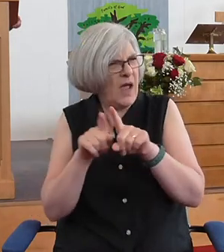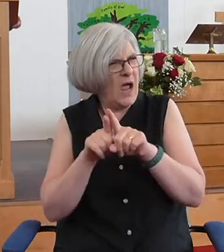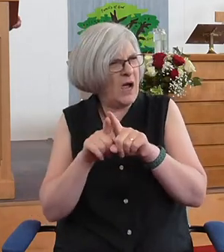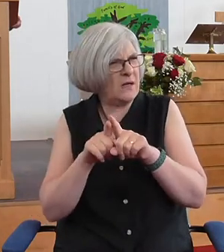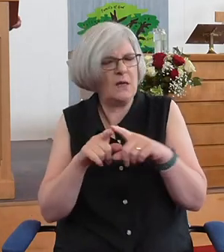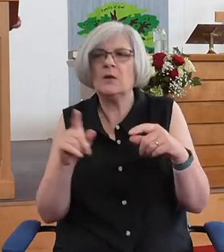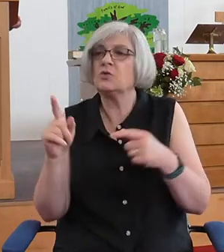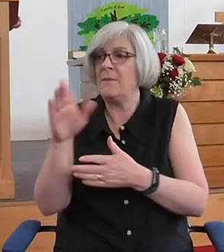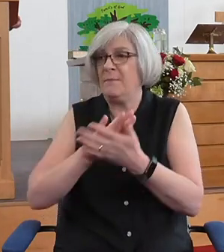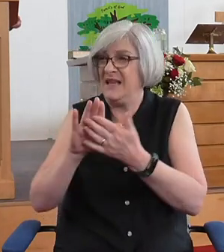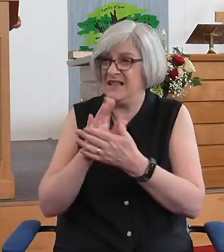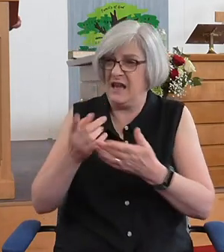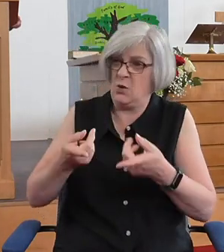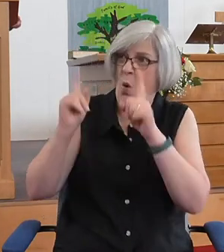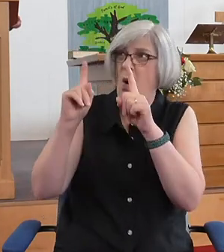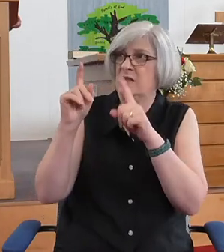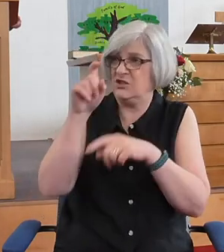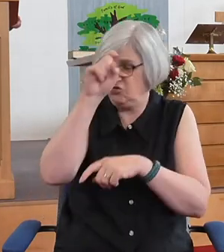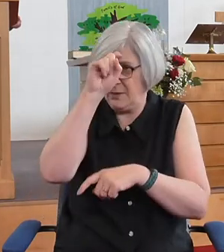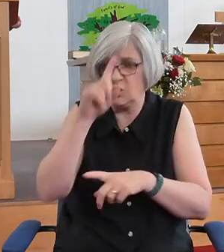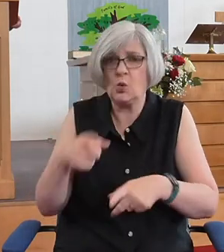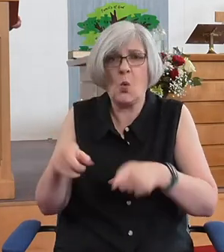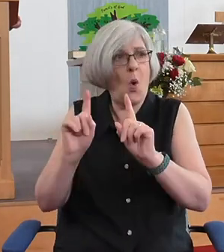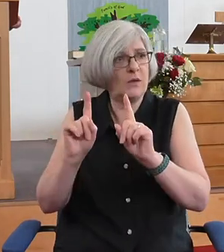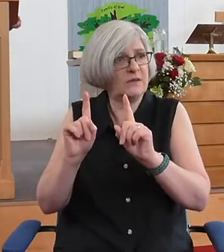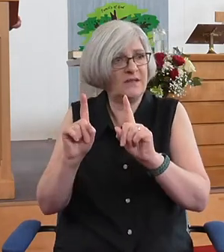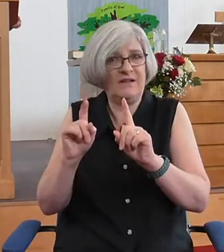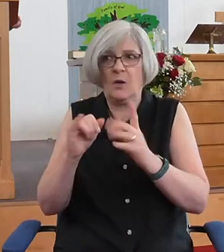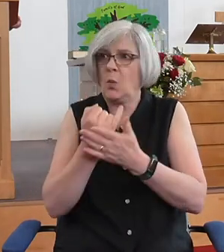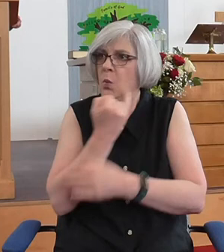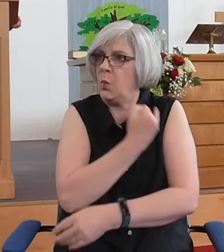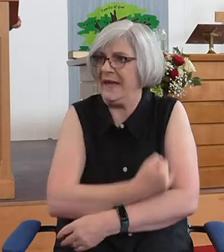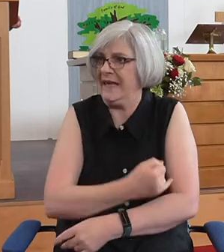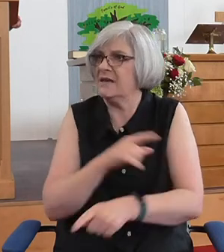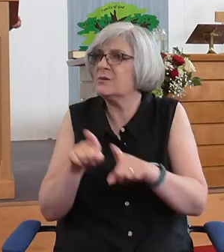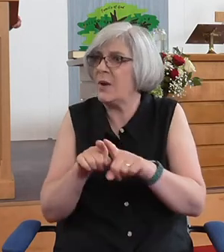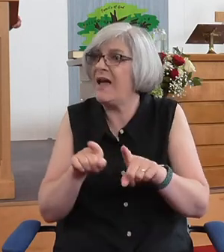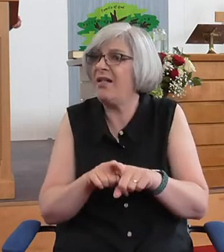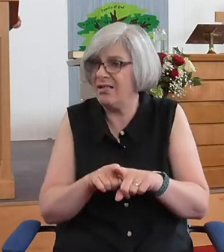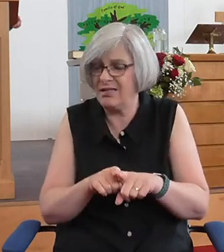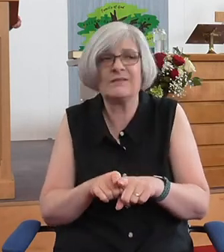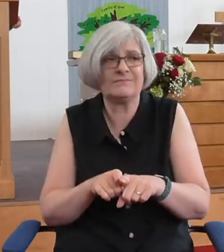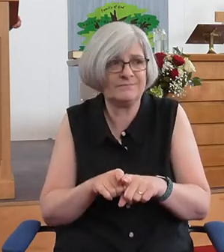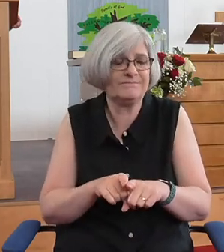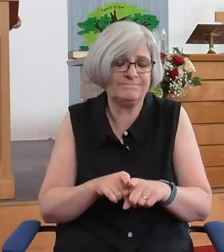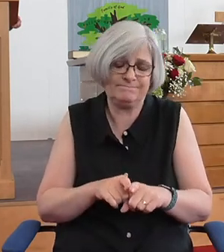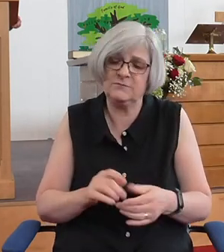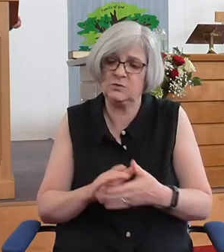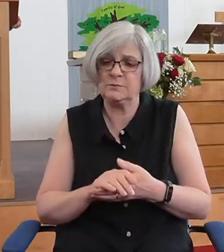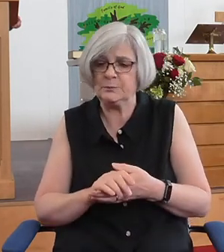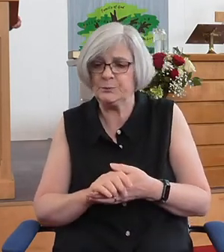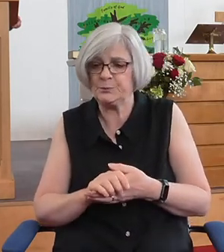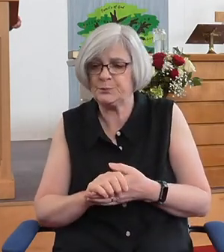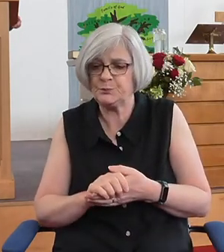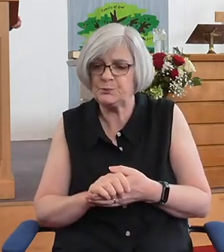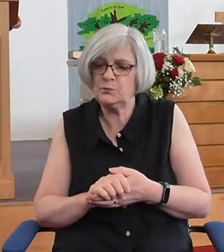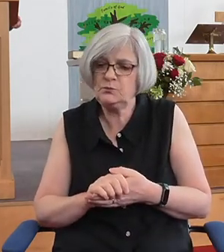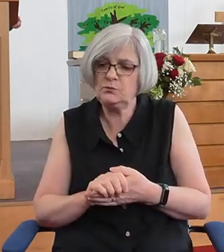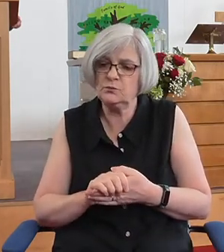was exerting his power as the true God, and showing the Egyptians how powerless their gods